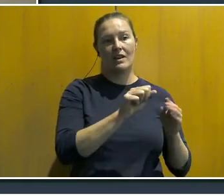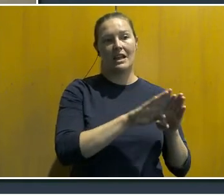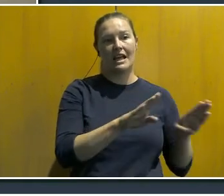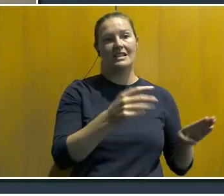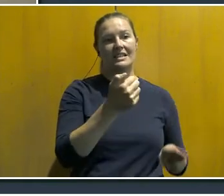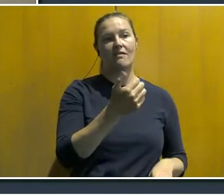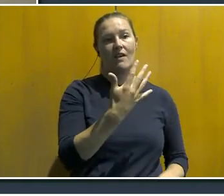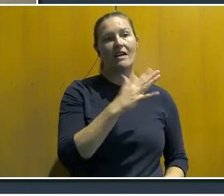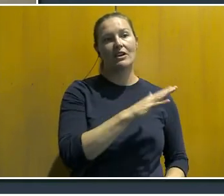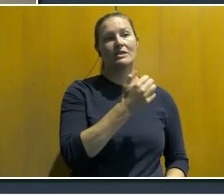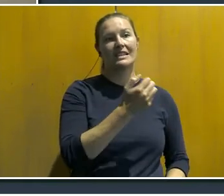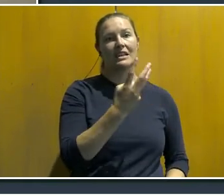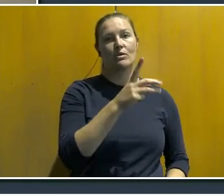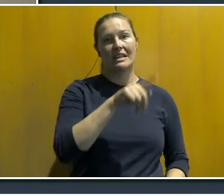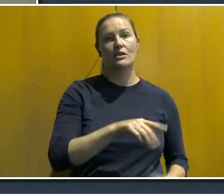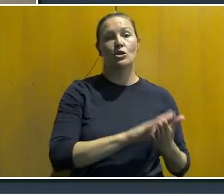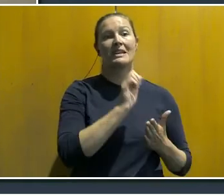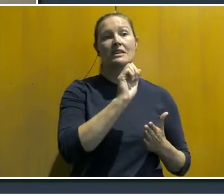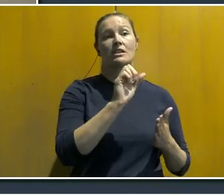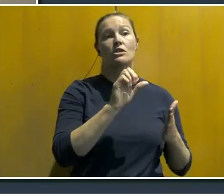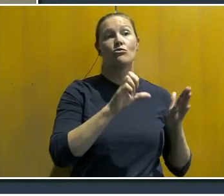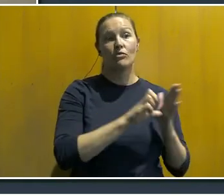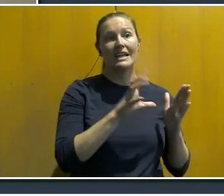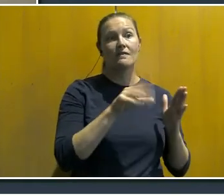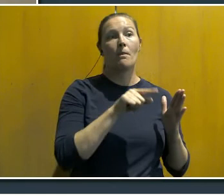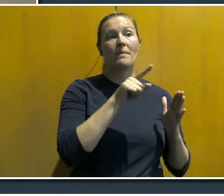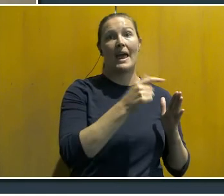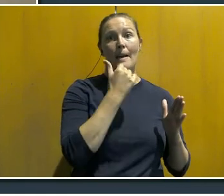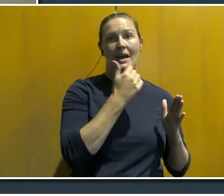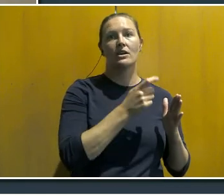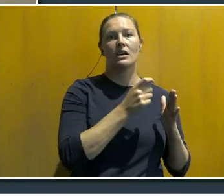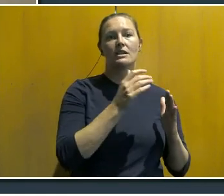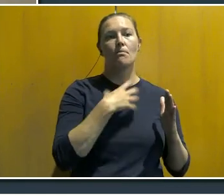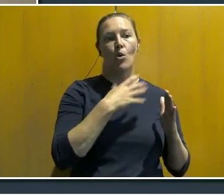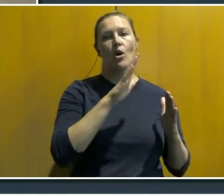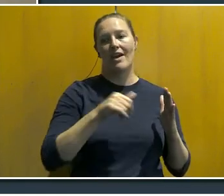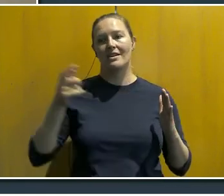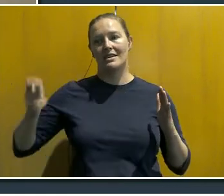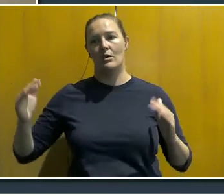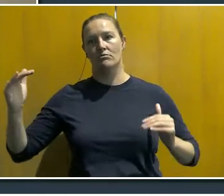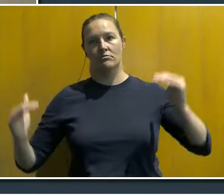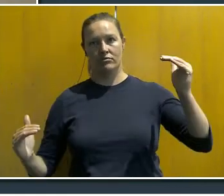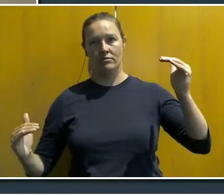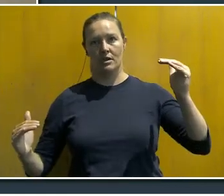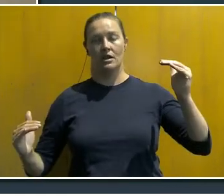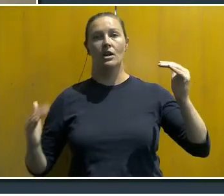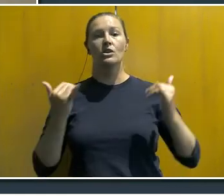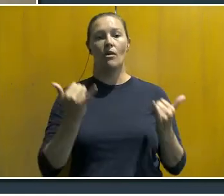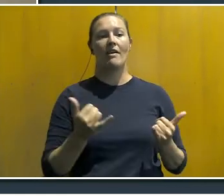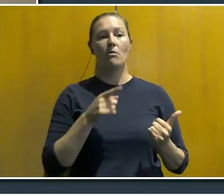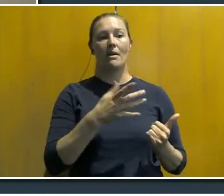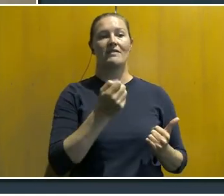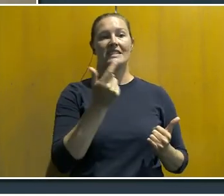So the amount of rates they pay you on that is higher than the average person in town. So at the moment, you're getting 17%